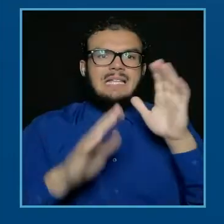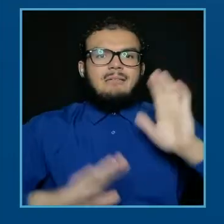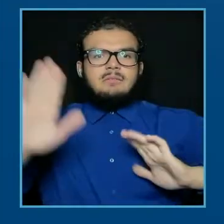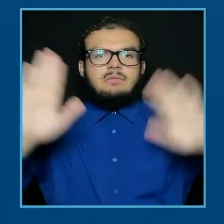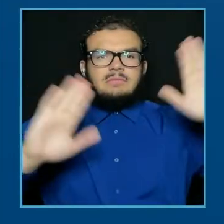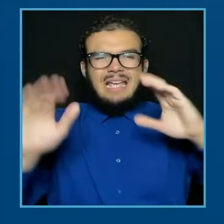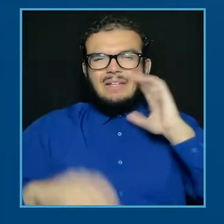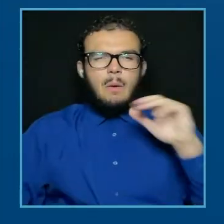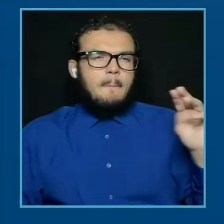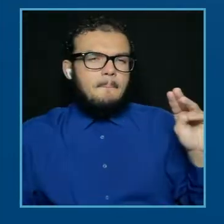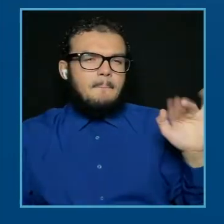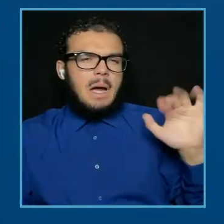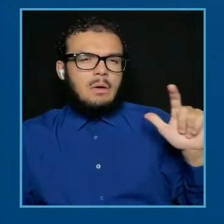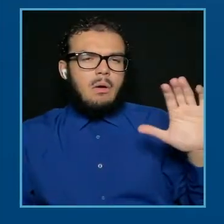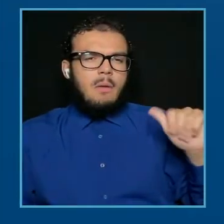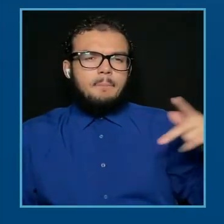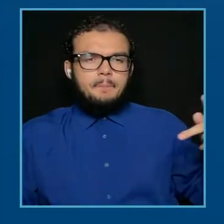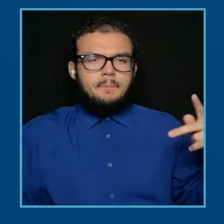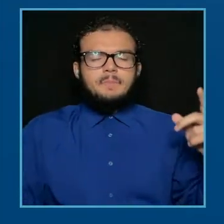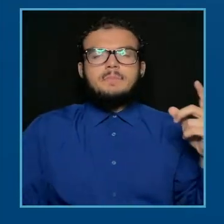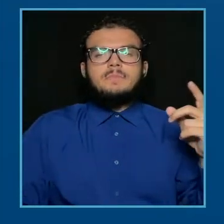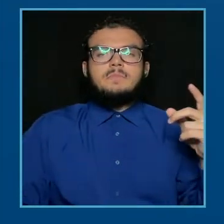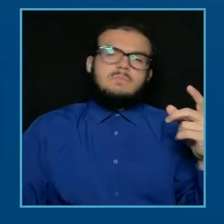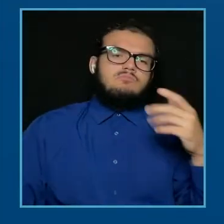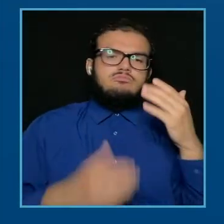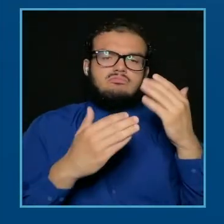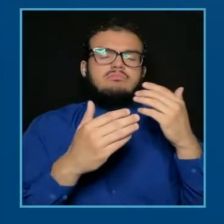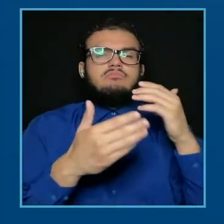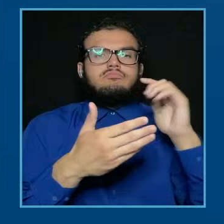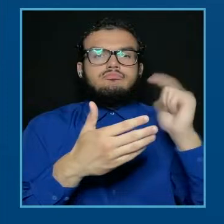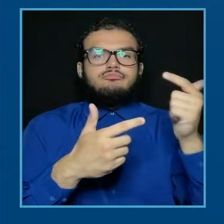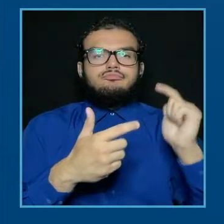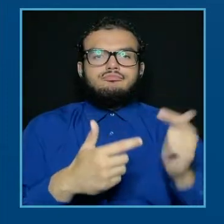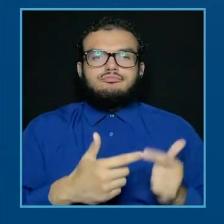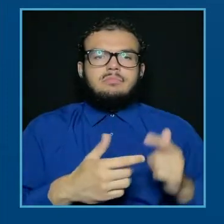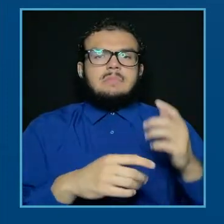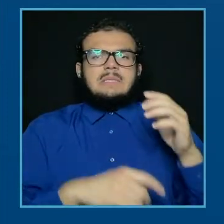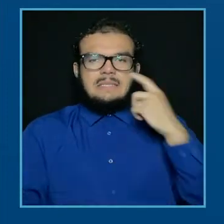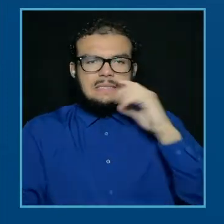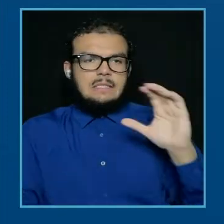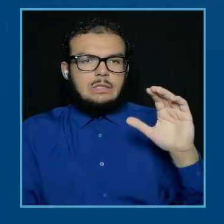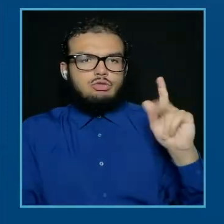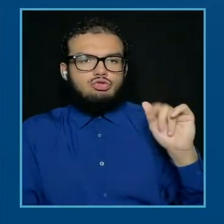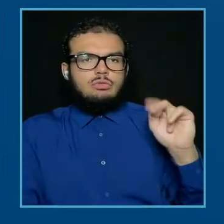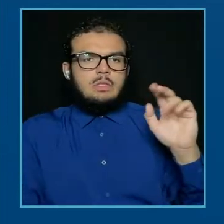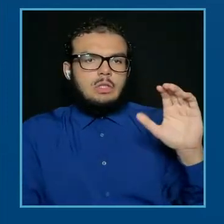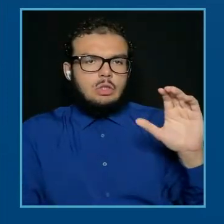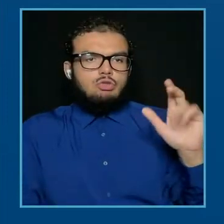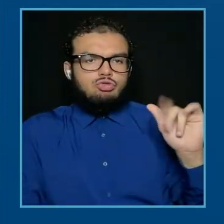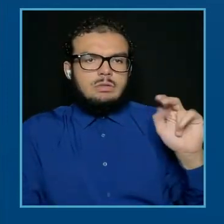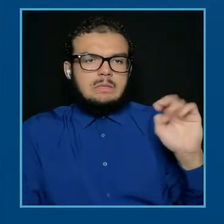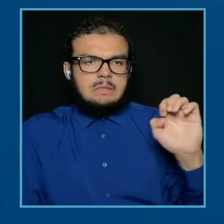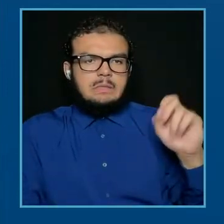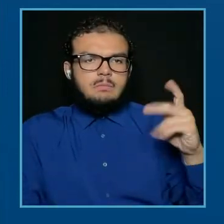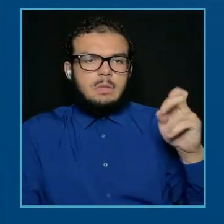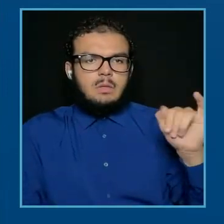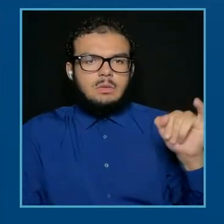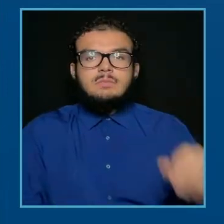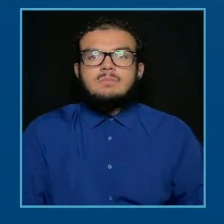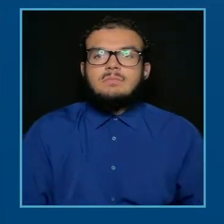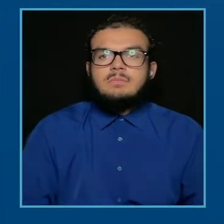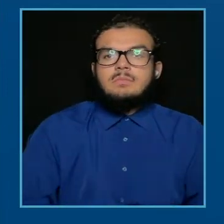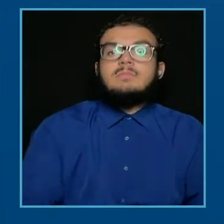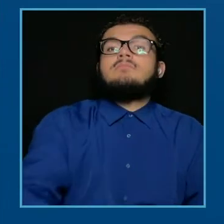you had 2 questions, and then we'll go on to, I see Christine Pelosi. Go ahead, Michael. Thank you,